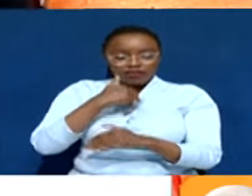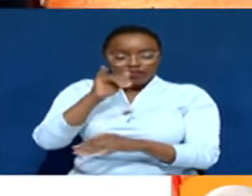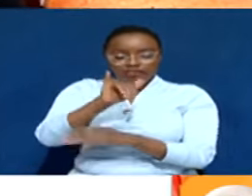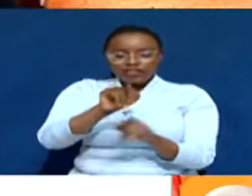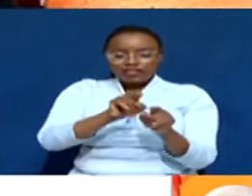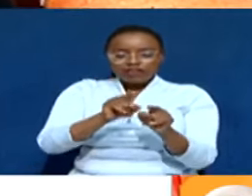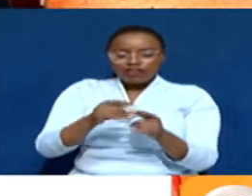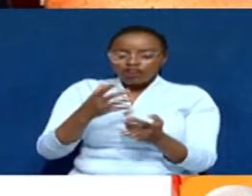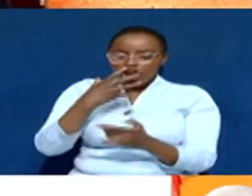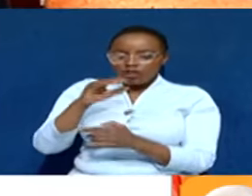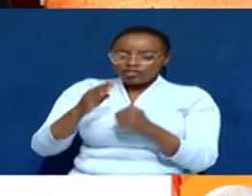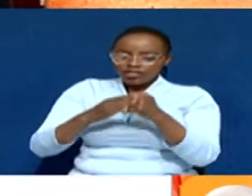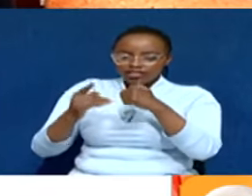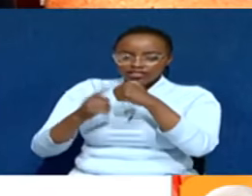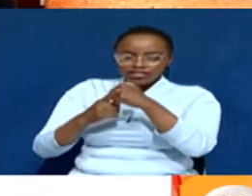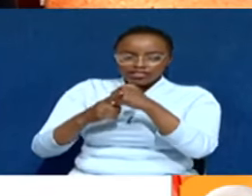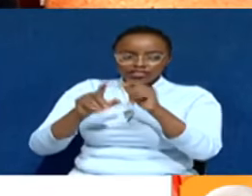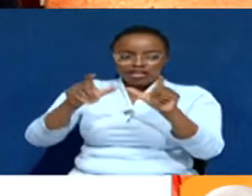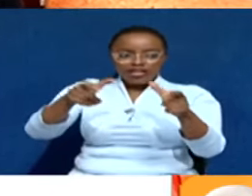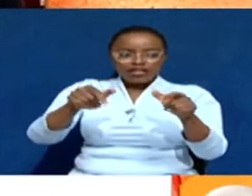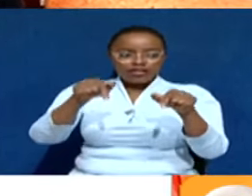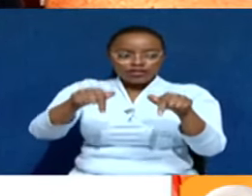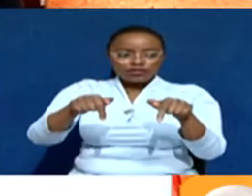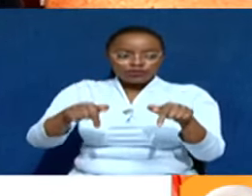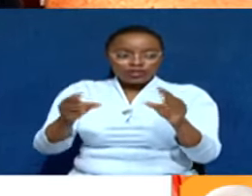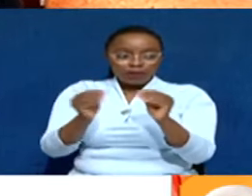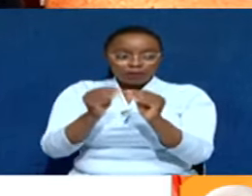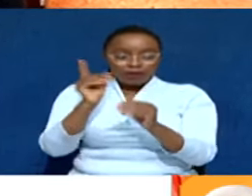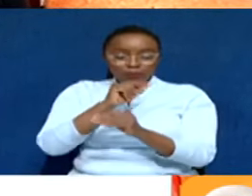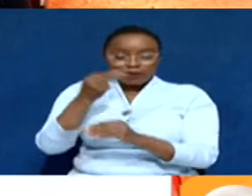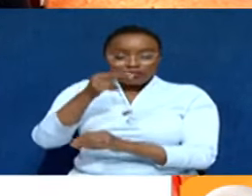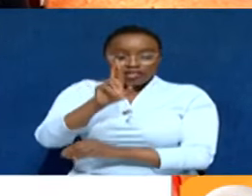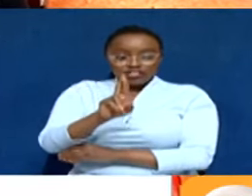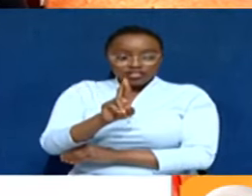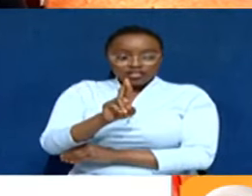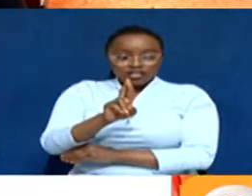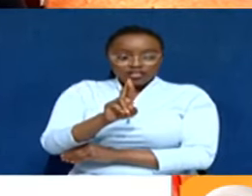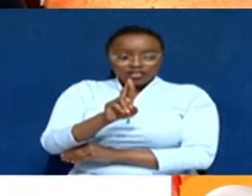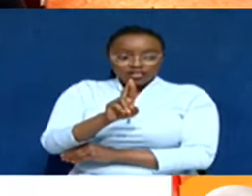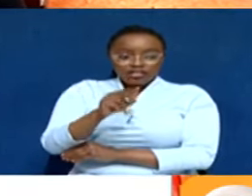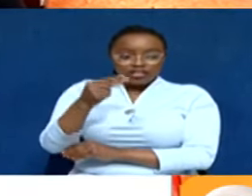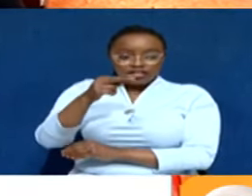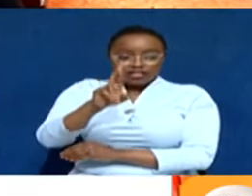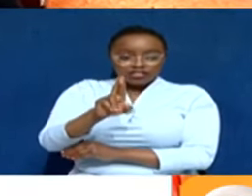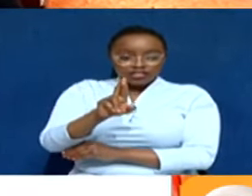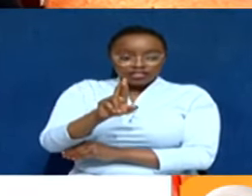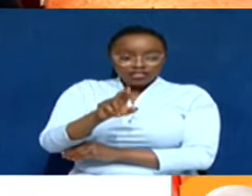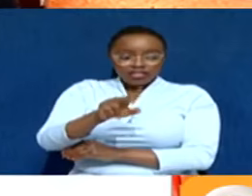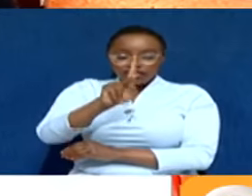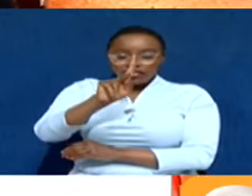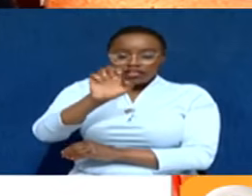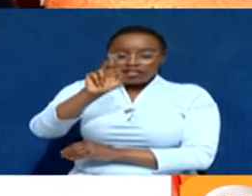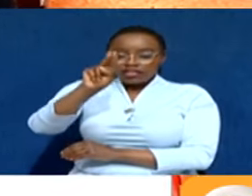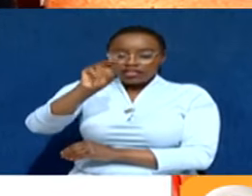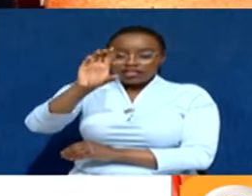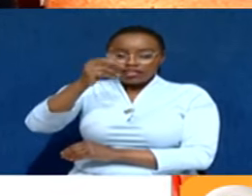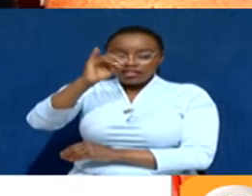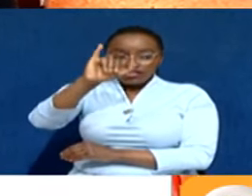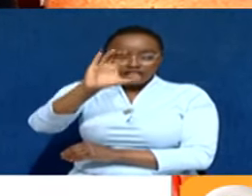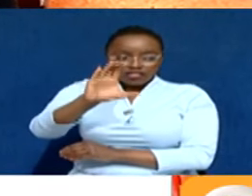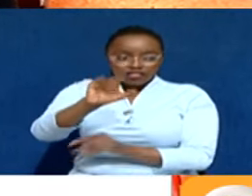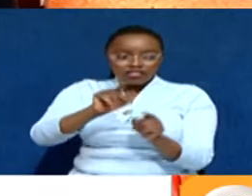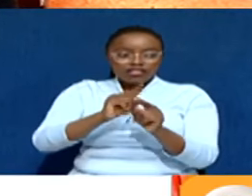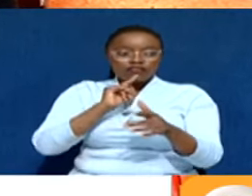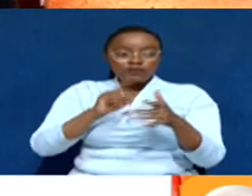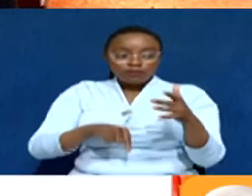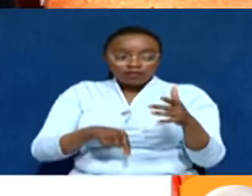on Hot 96, today I meet the HR, Kenchik. Yeah, at Kenchik? Yeah. And? And they